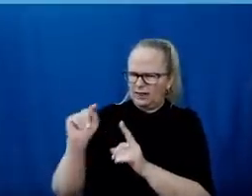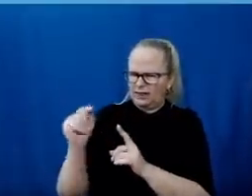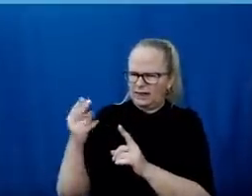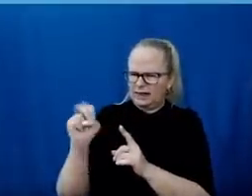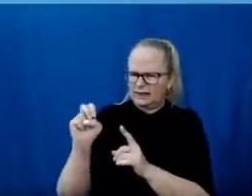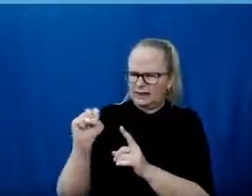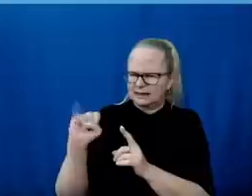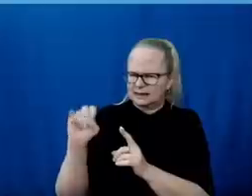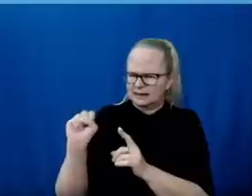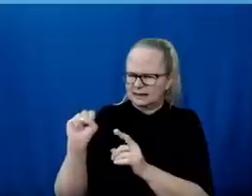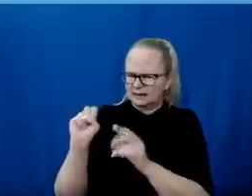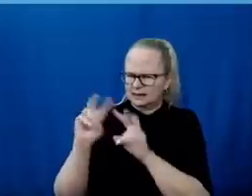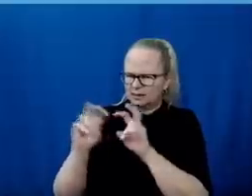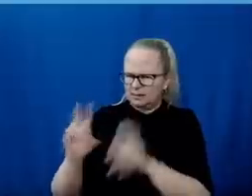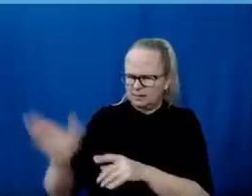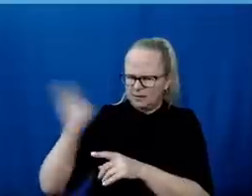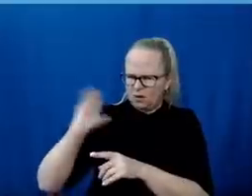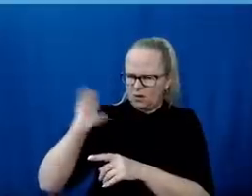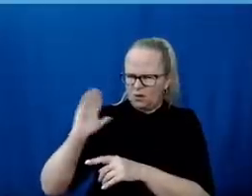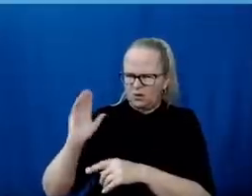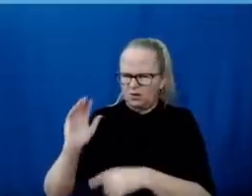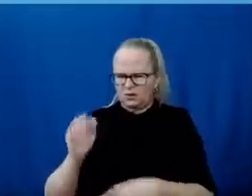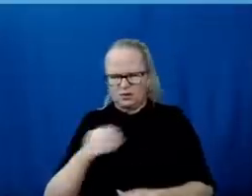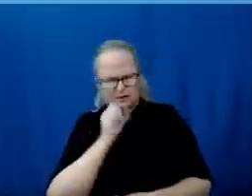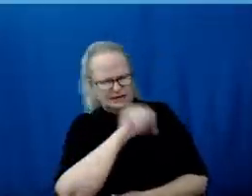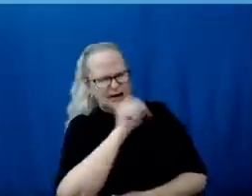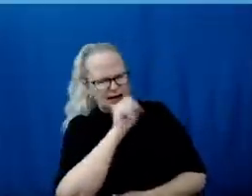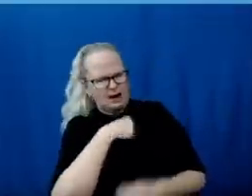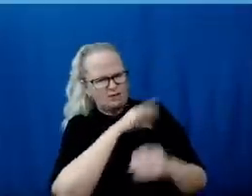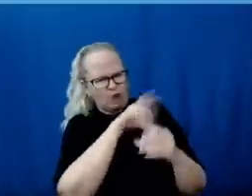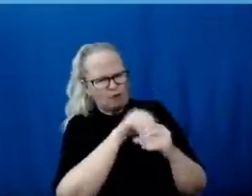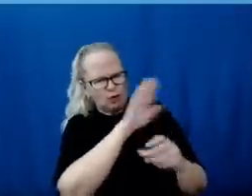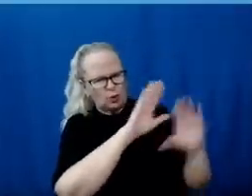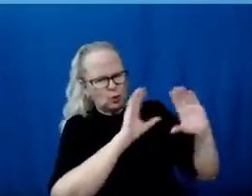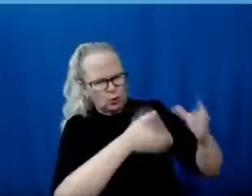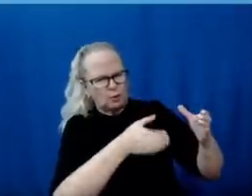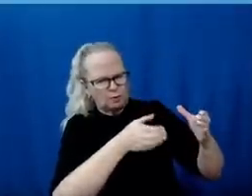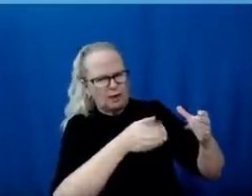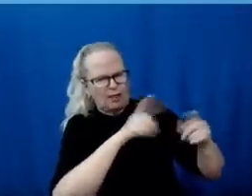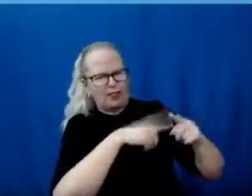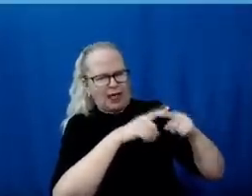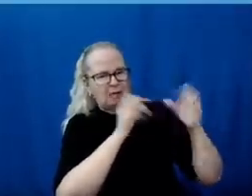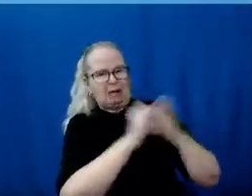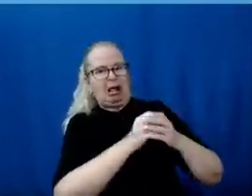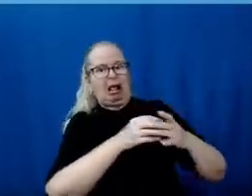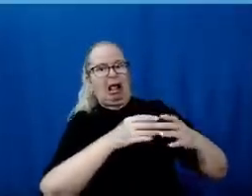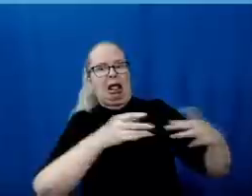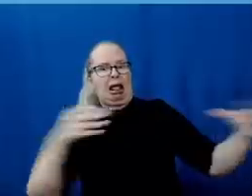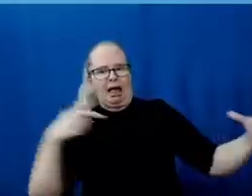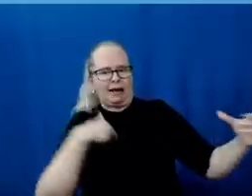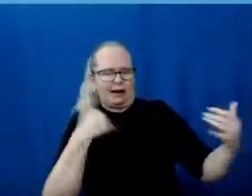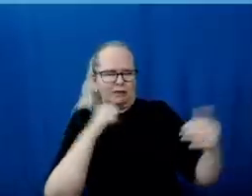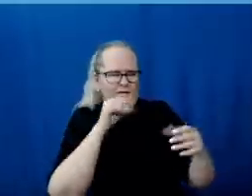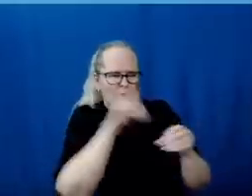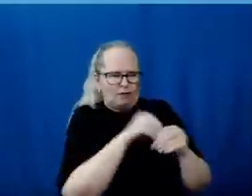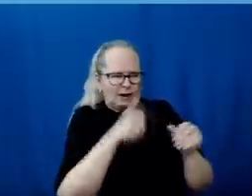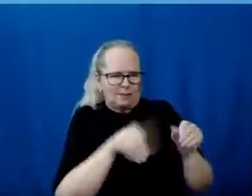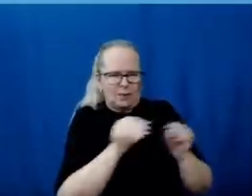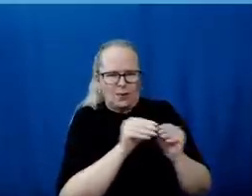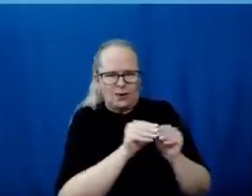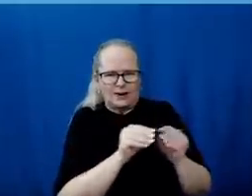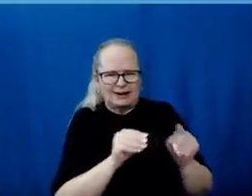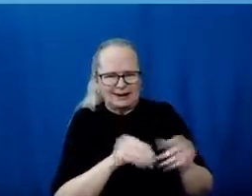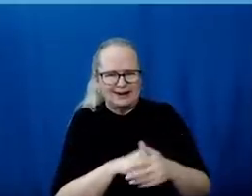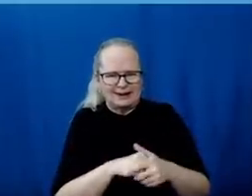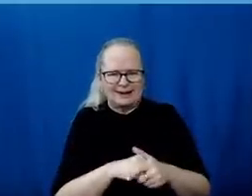was, you know, I was part of your group until it got too big, eh? Yeah. And then I